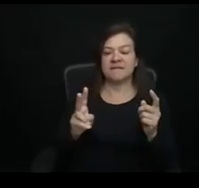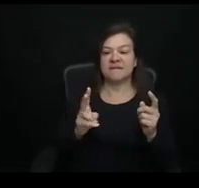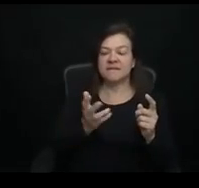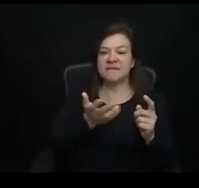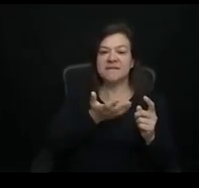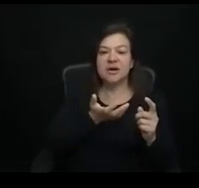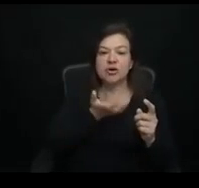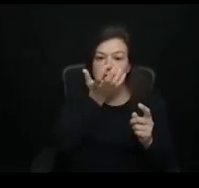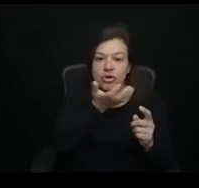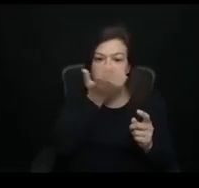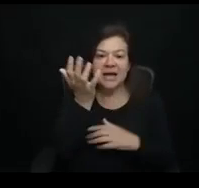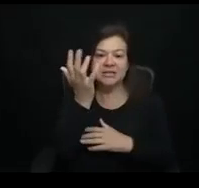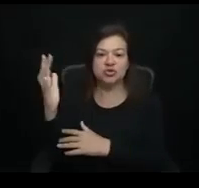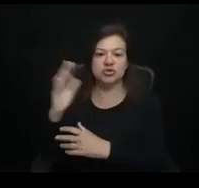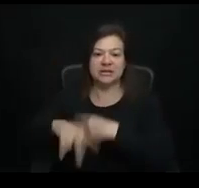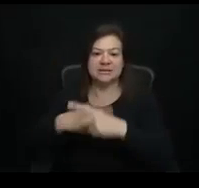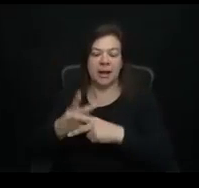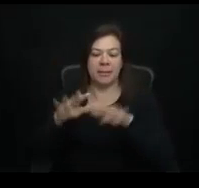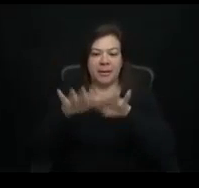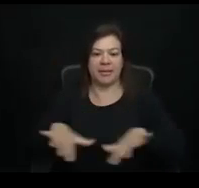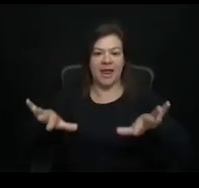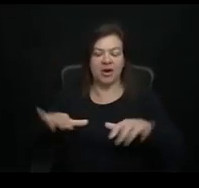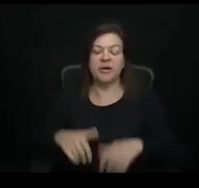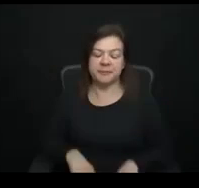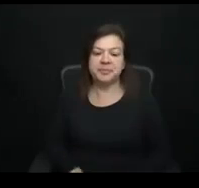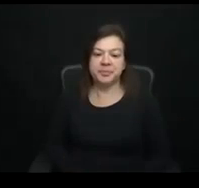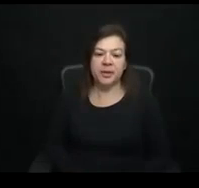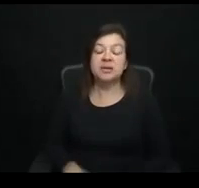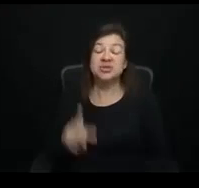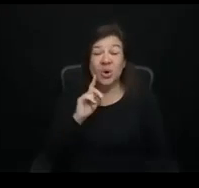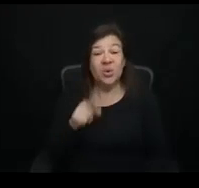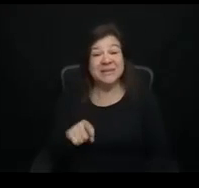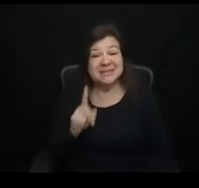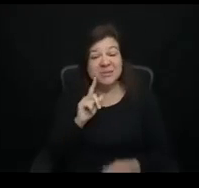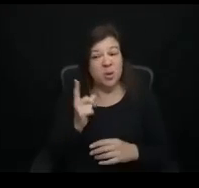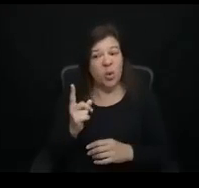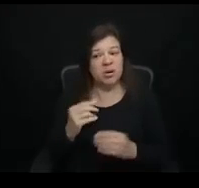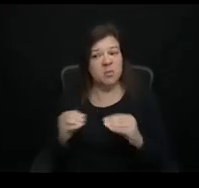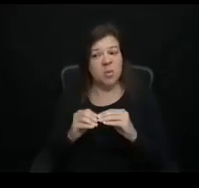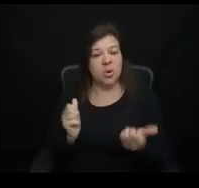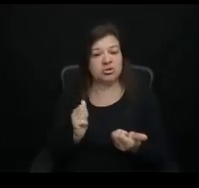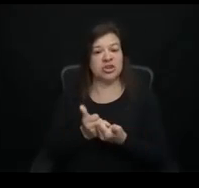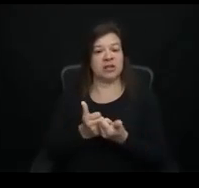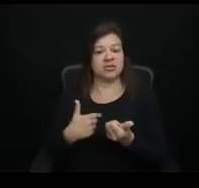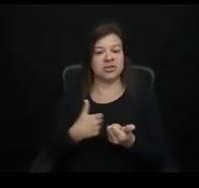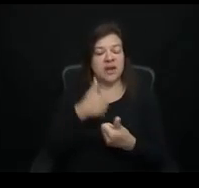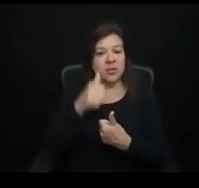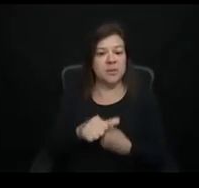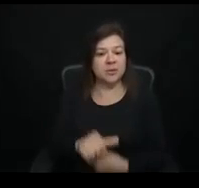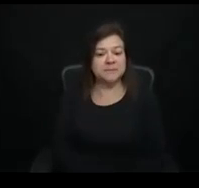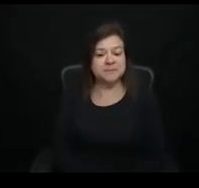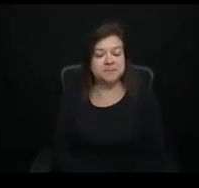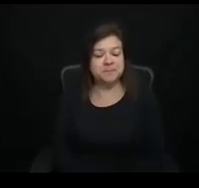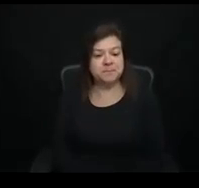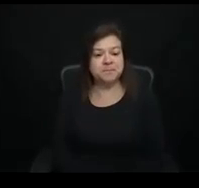it has been challenging though, and it has been one of the more challenging that I can remember. And I'd like to say that the